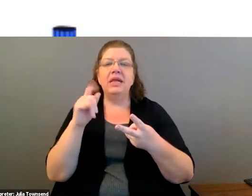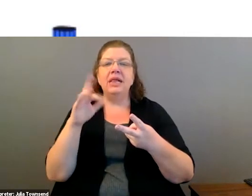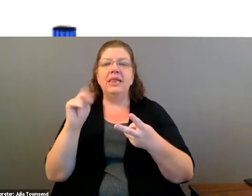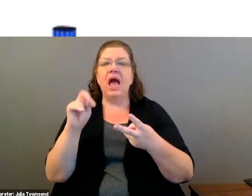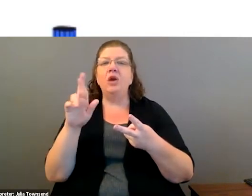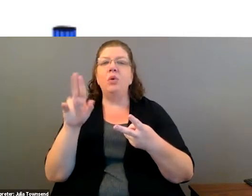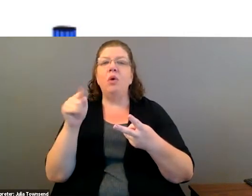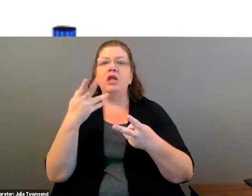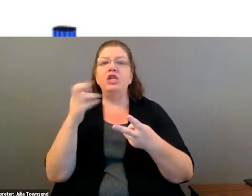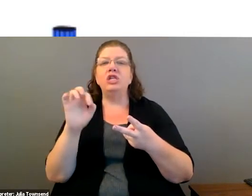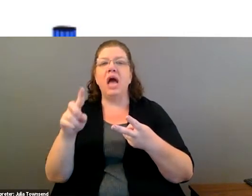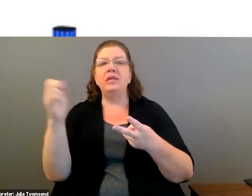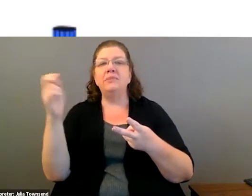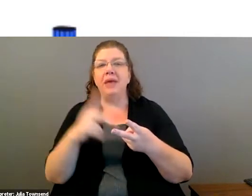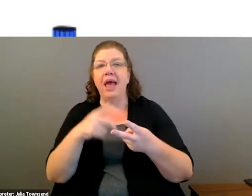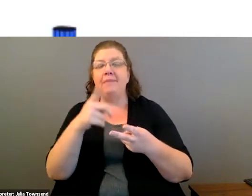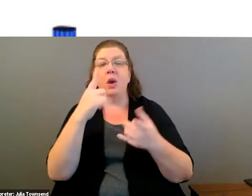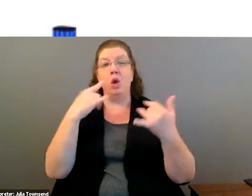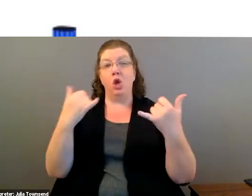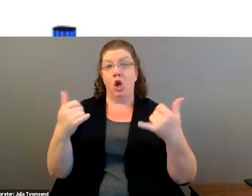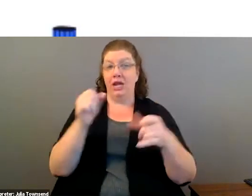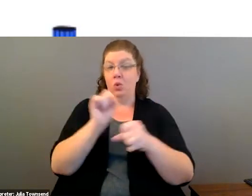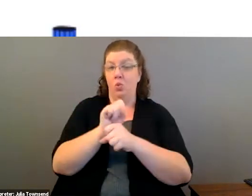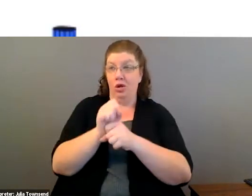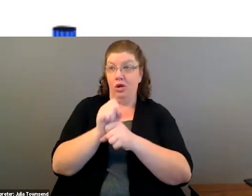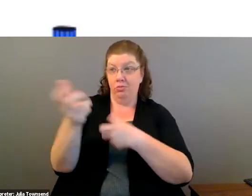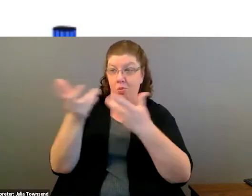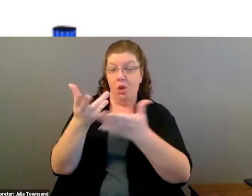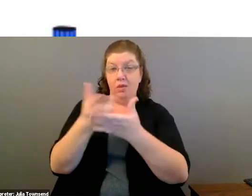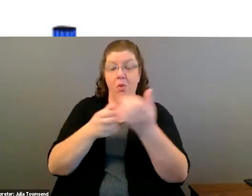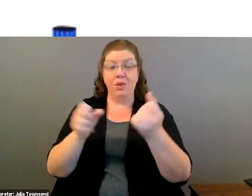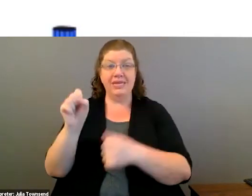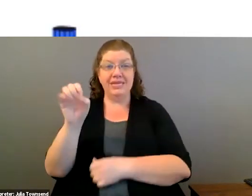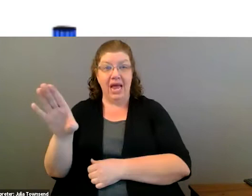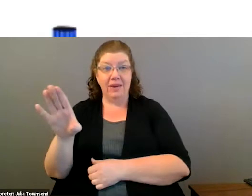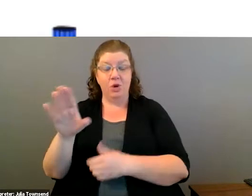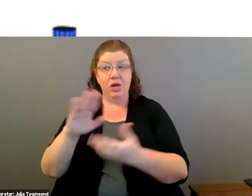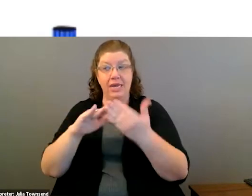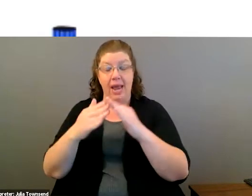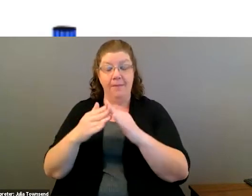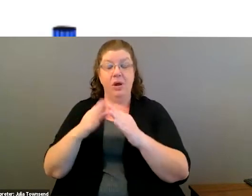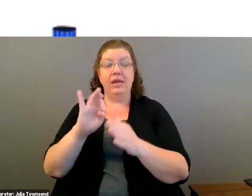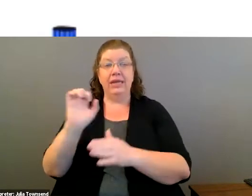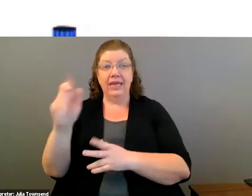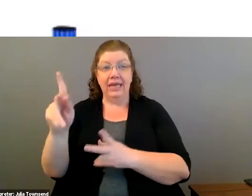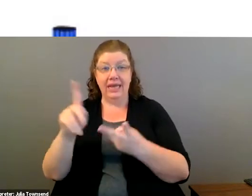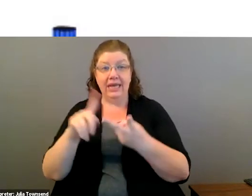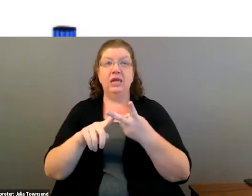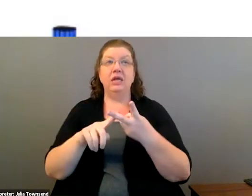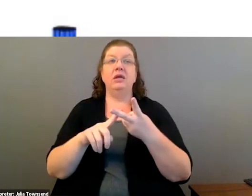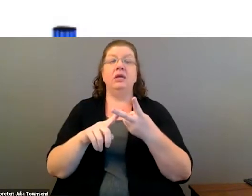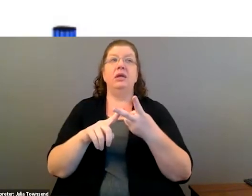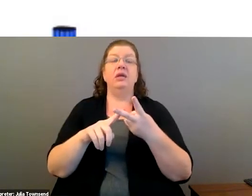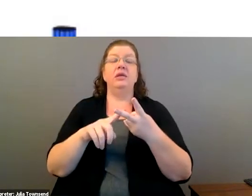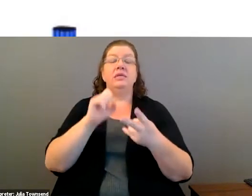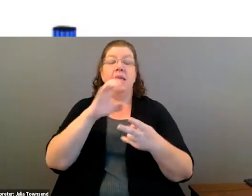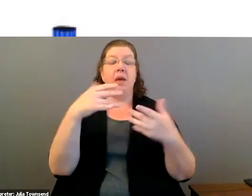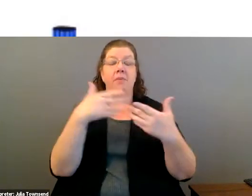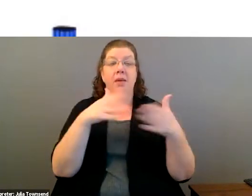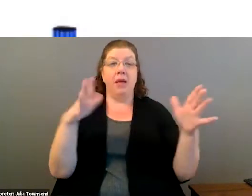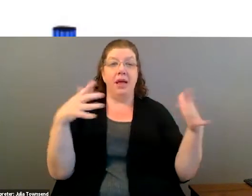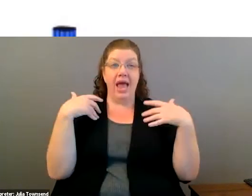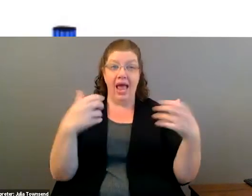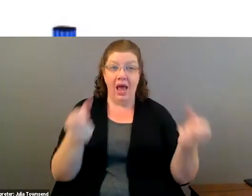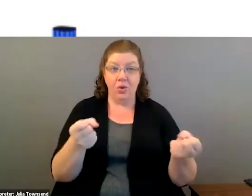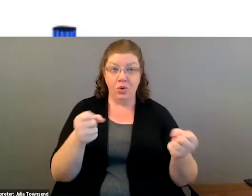us. We are currently working with both Santa Barbara neighborhood clinics and Santa Barbara County Public Health to